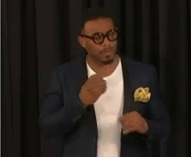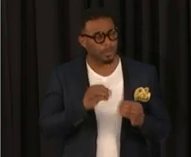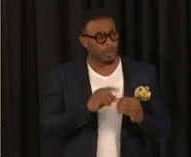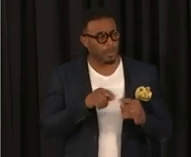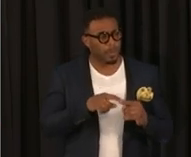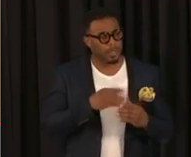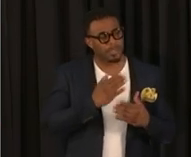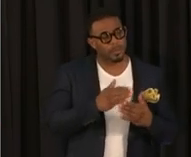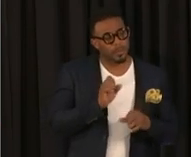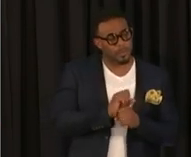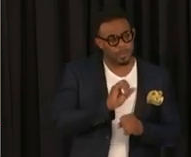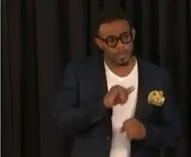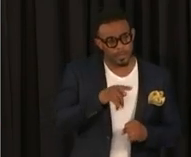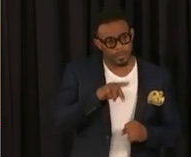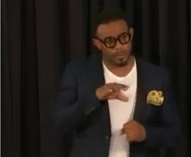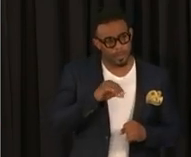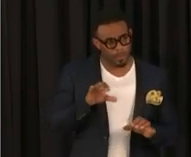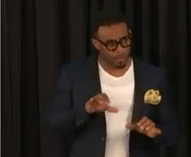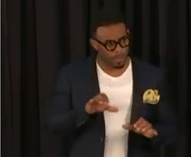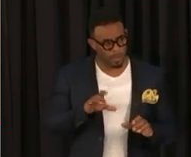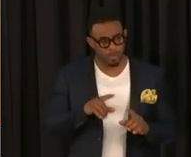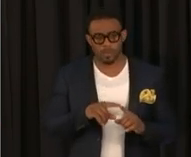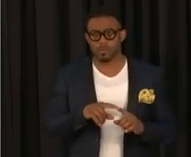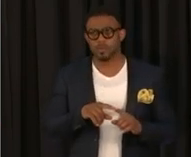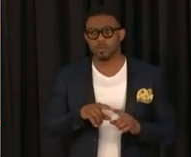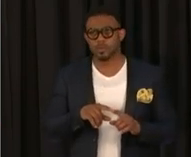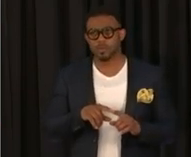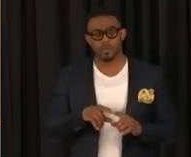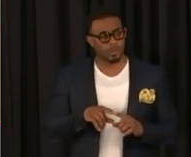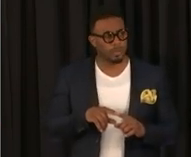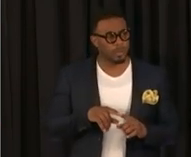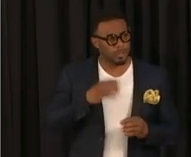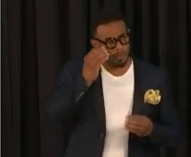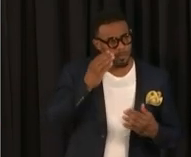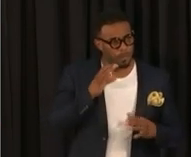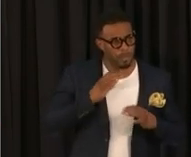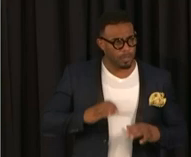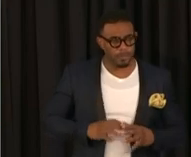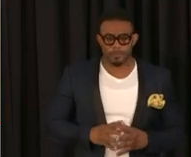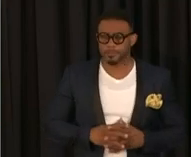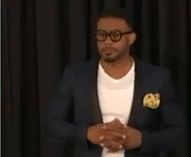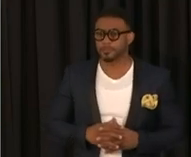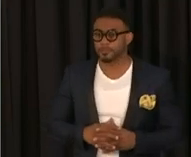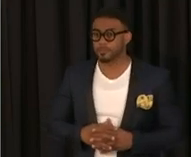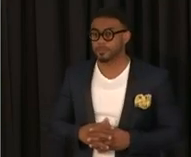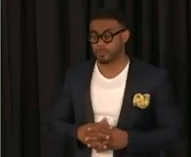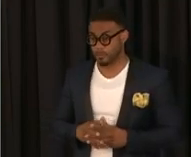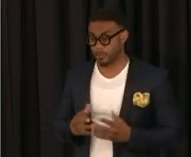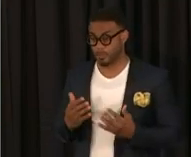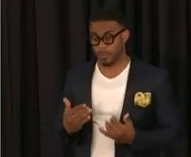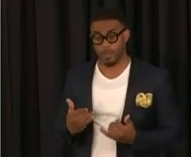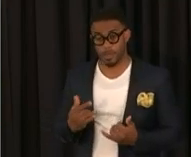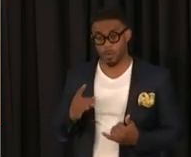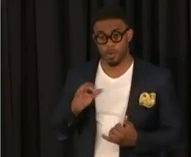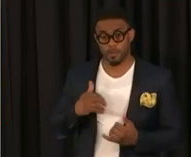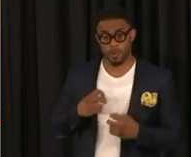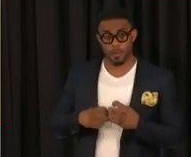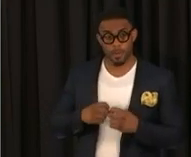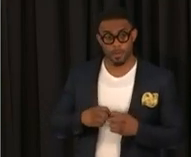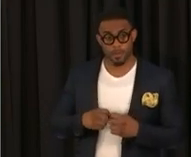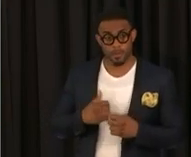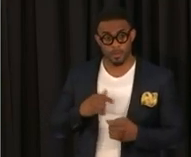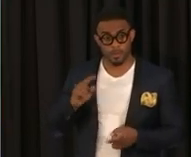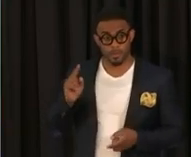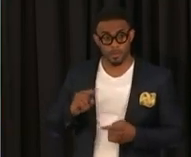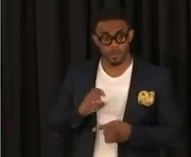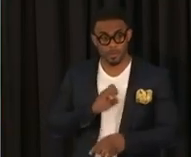Tell us a little bit more about some of the work that Pepco does in order to inform the customers. Well, right now, one of our projects